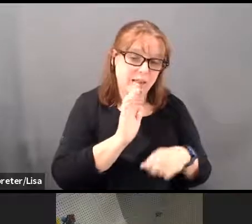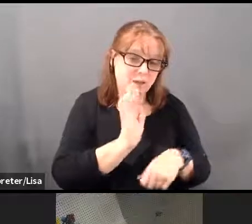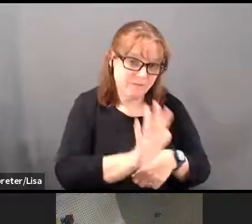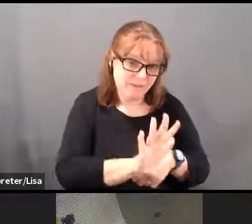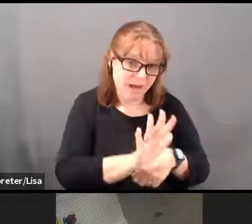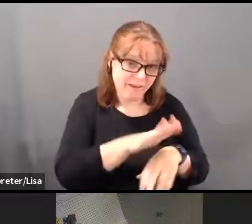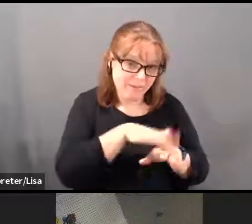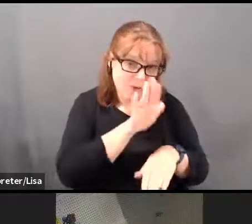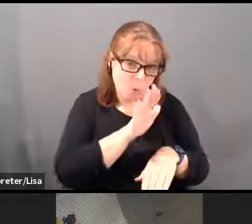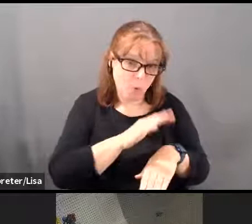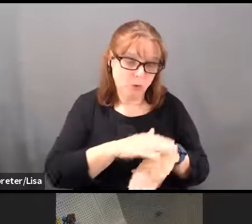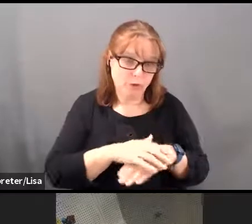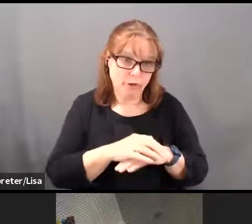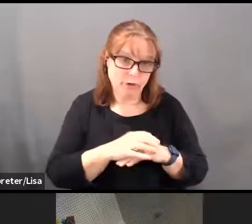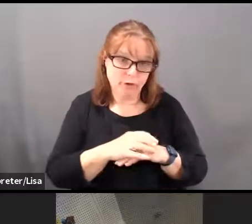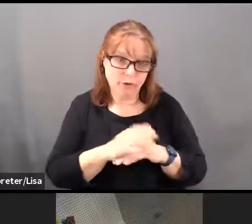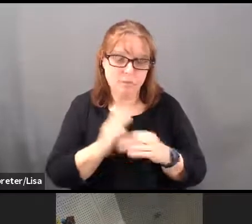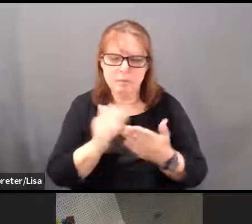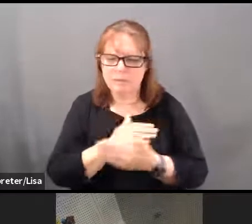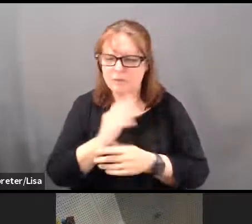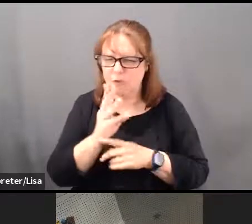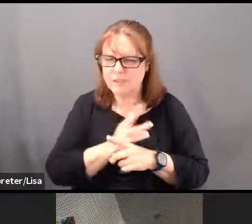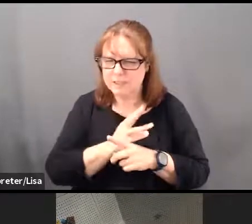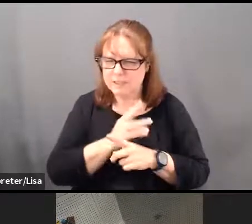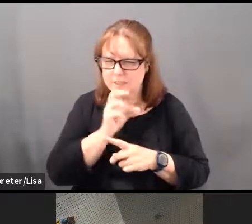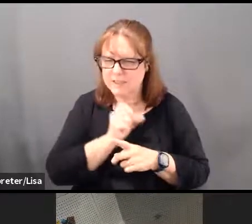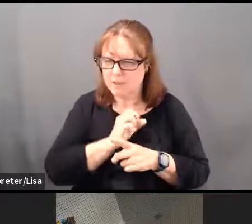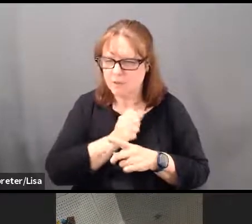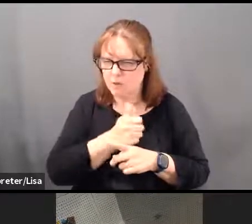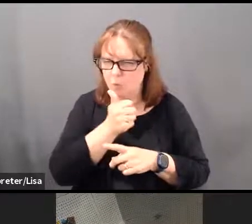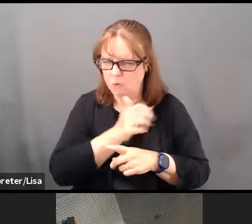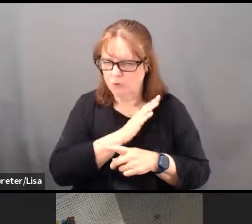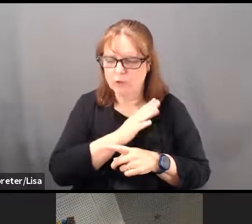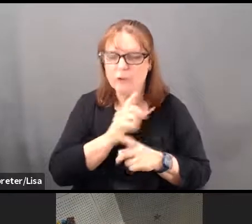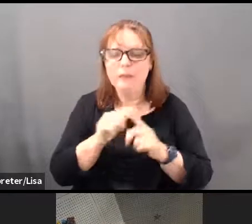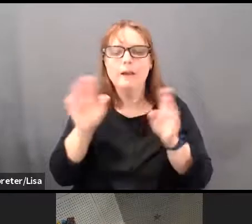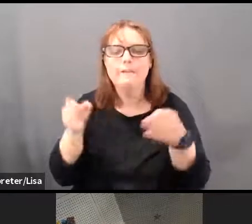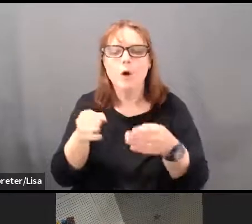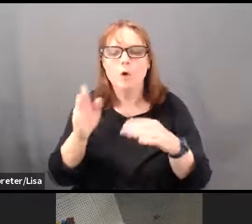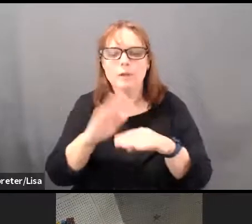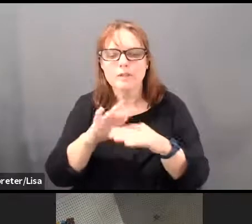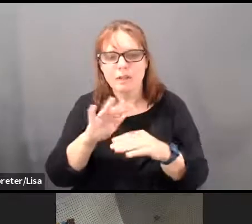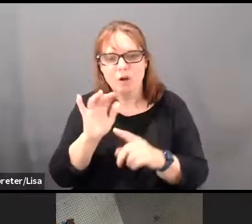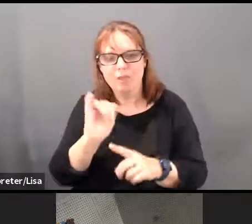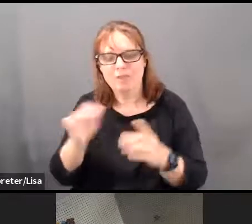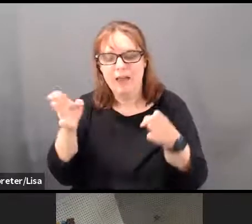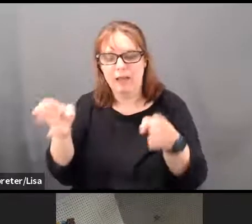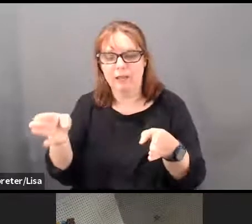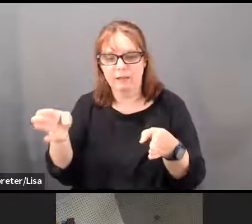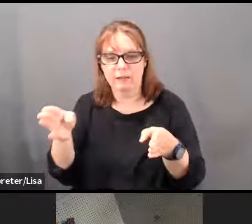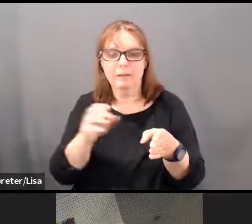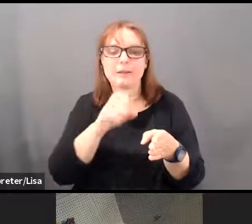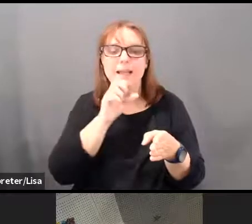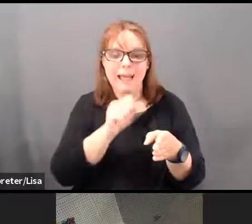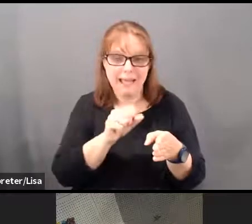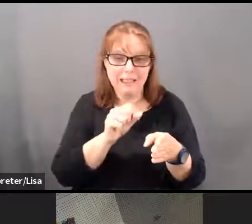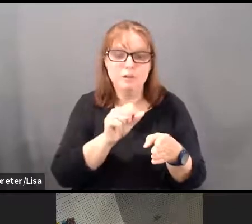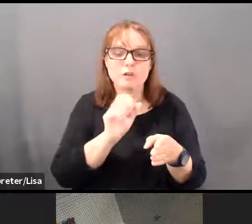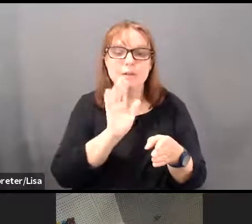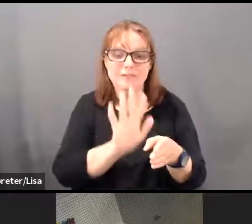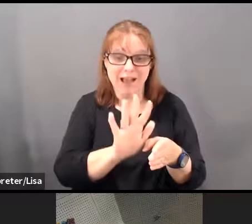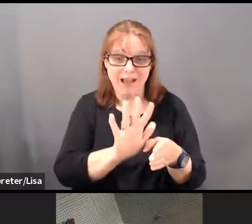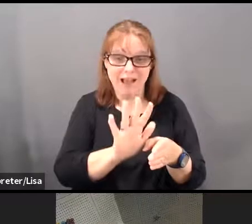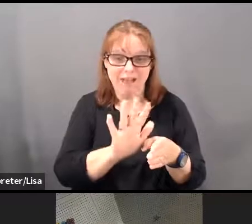and older, because I think that's pretty much where the research is going right now. So I would think that's what you're going to see first is 5 years and older.